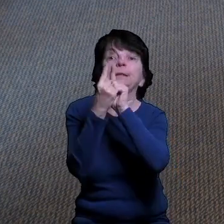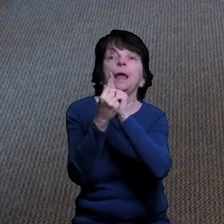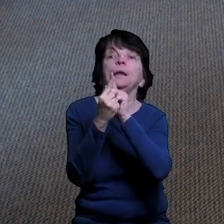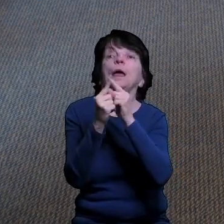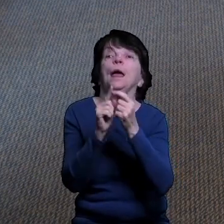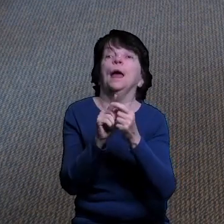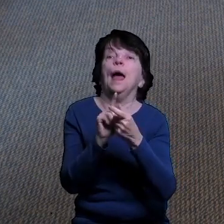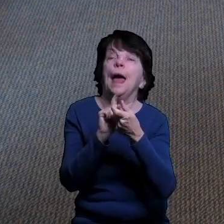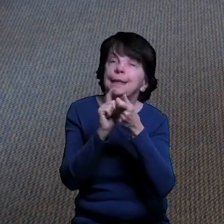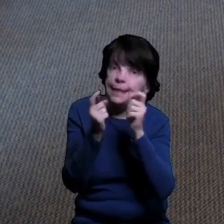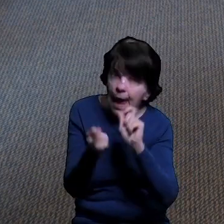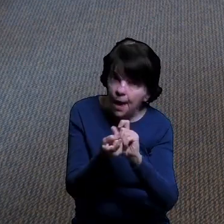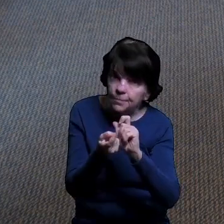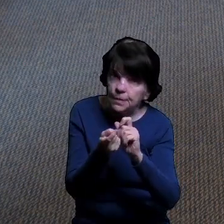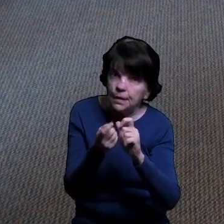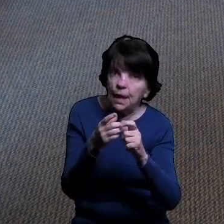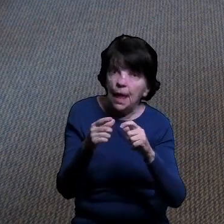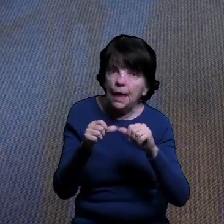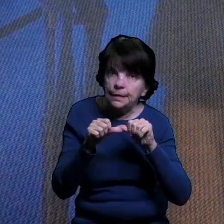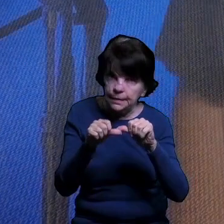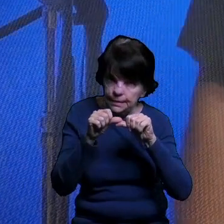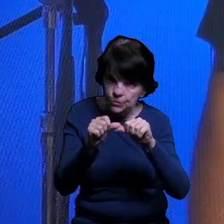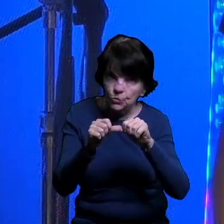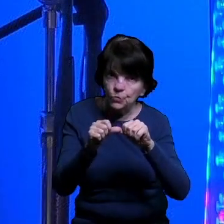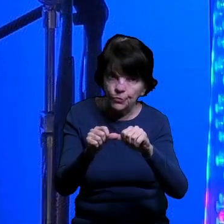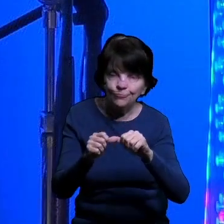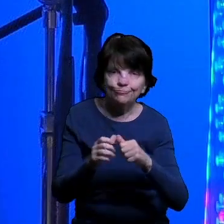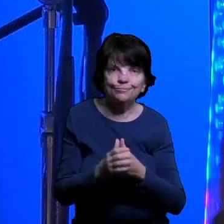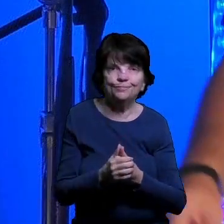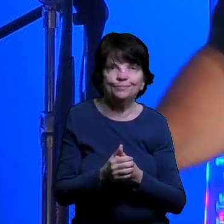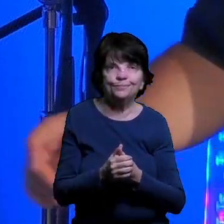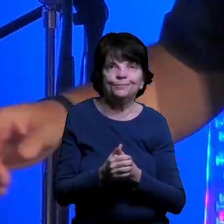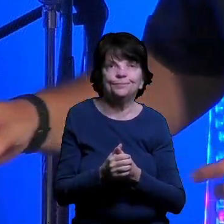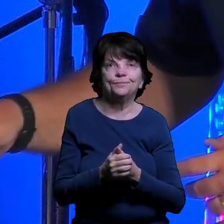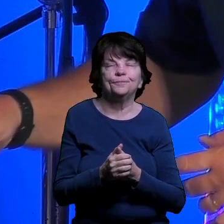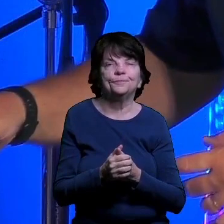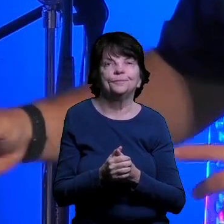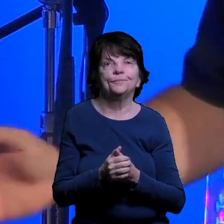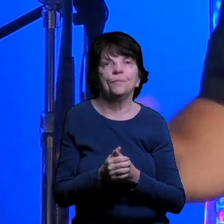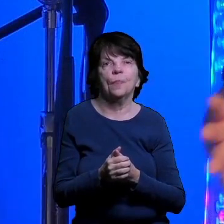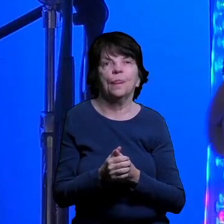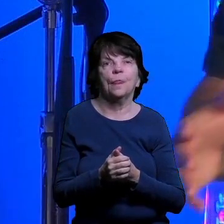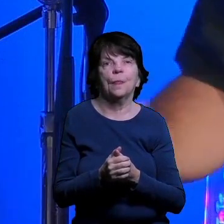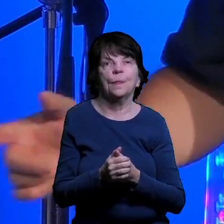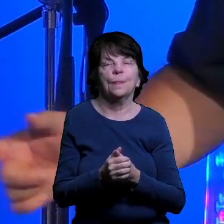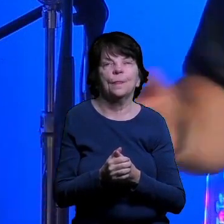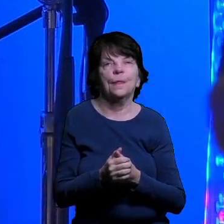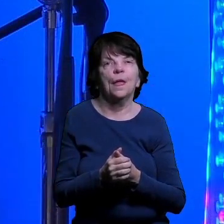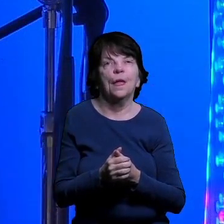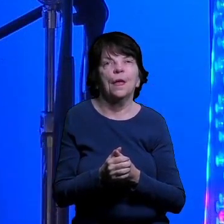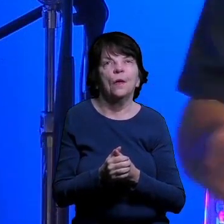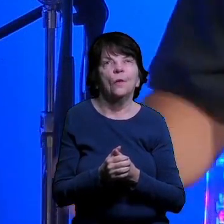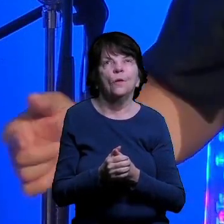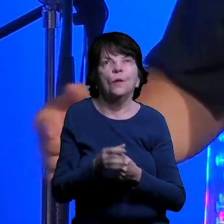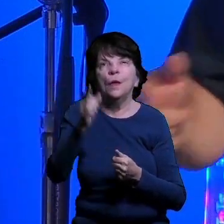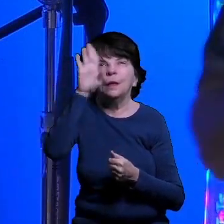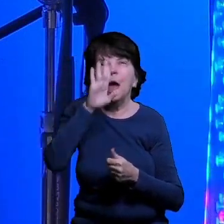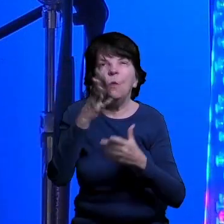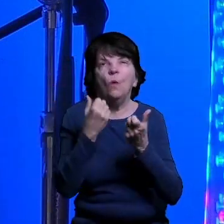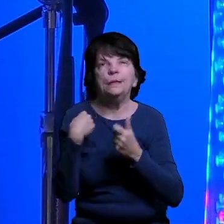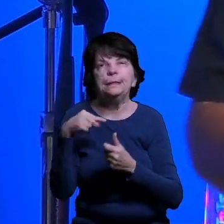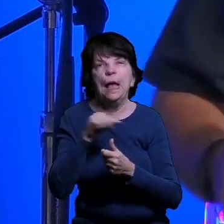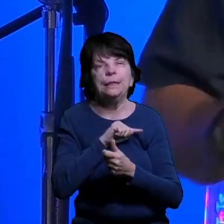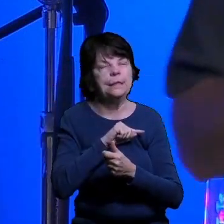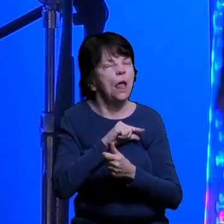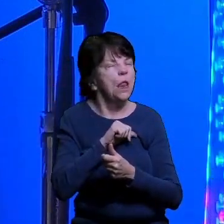God wants you in the game. And so getting off the bench, getting in the batter's box, getting